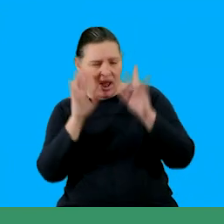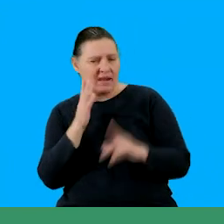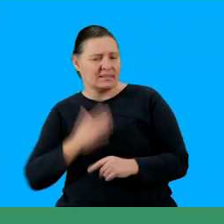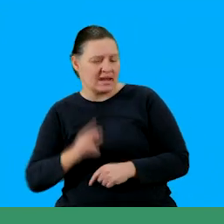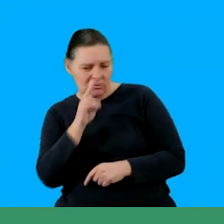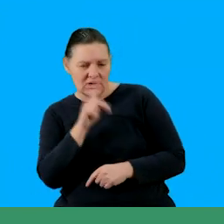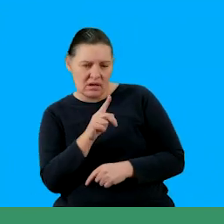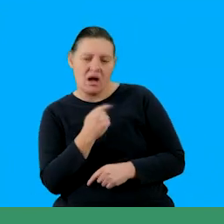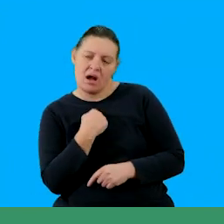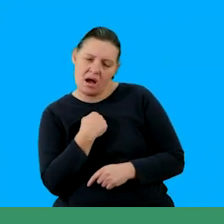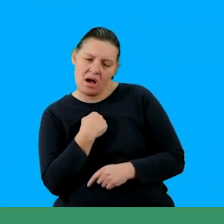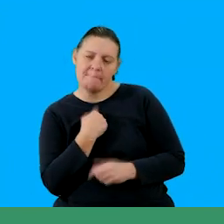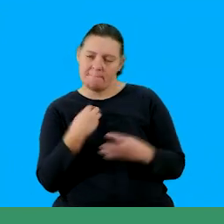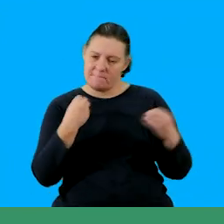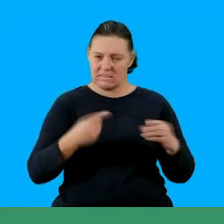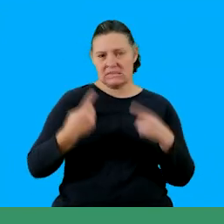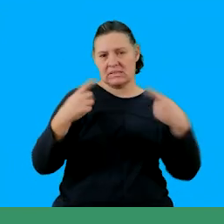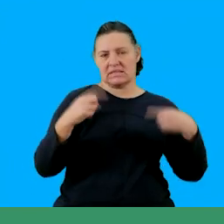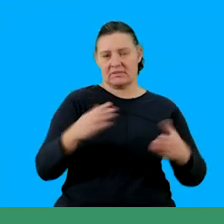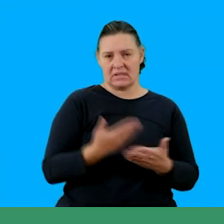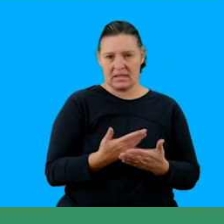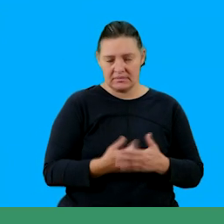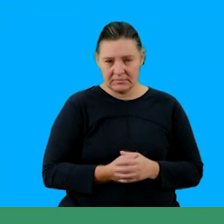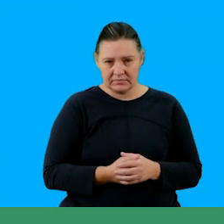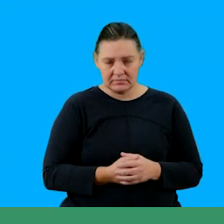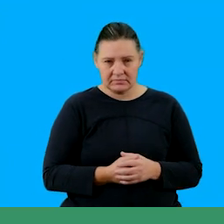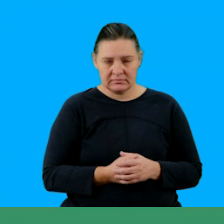to make her business a success.